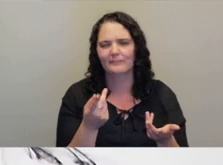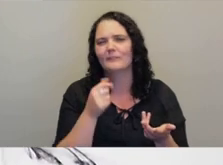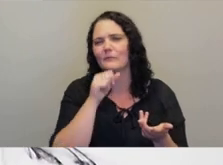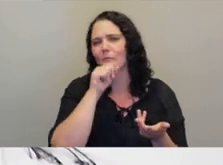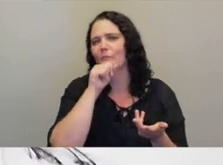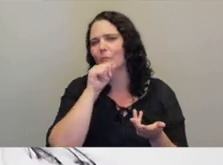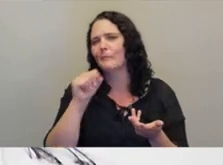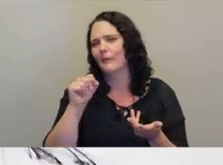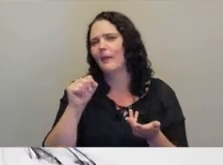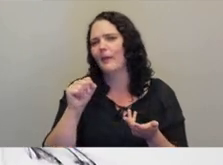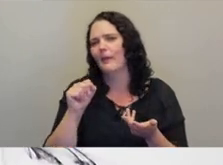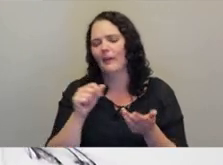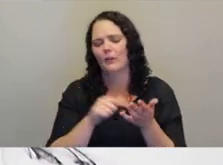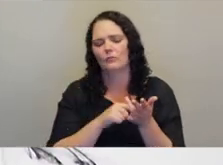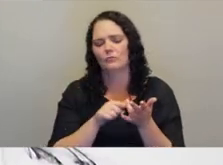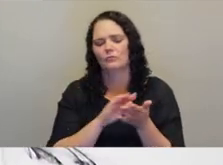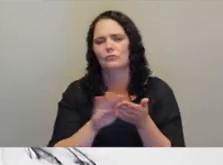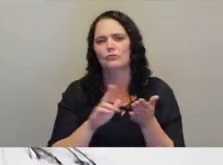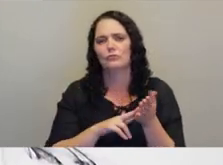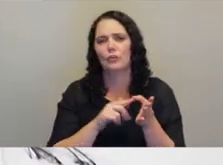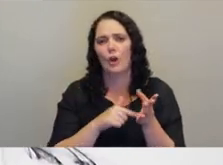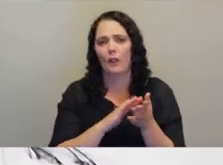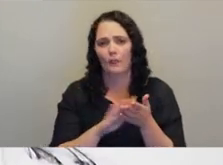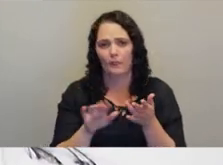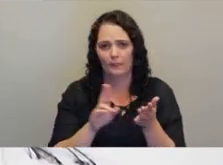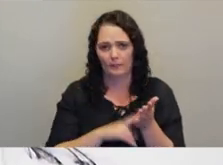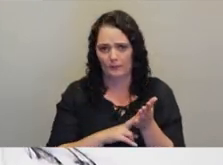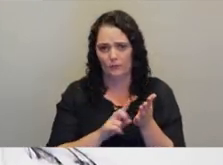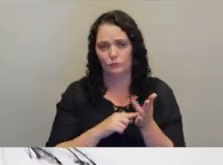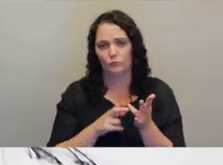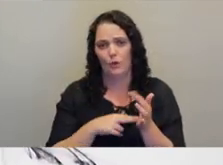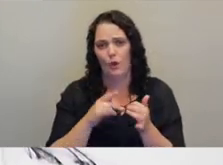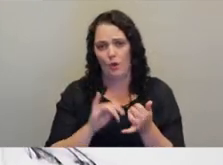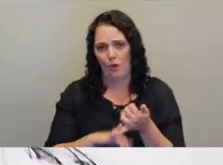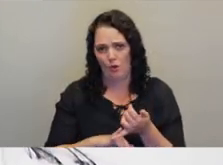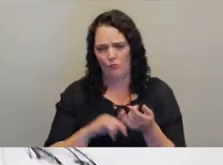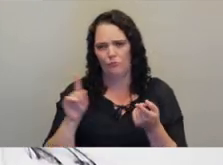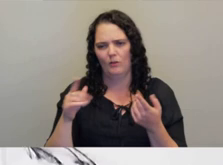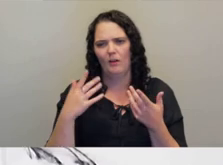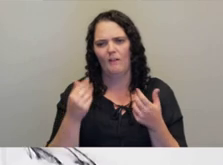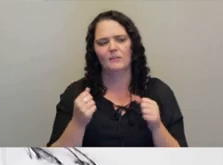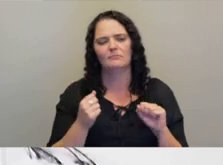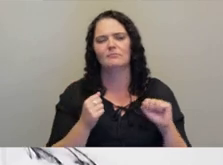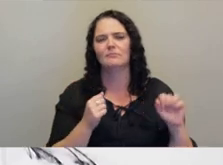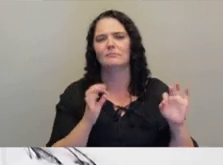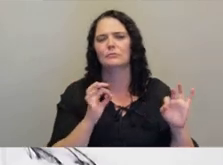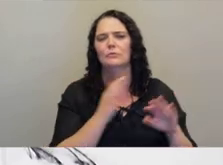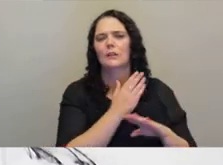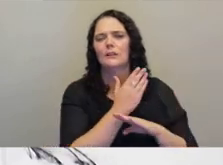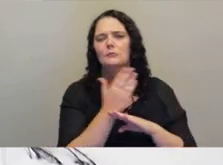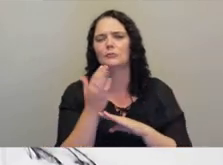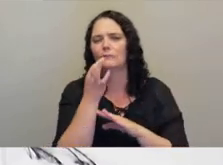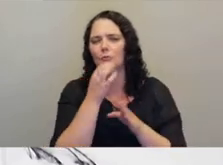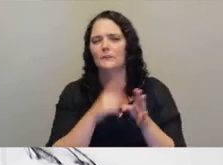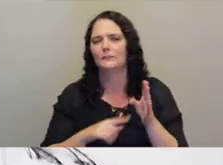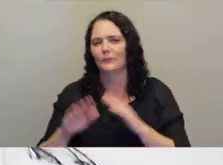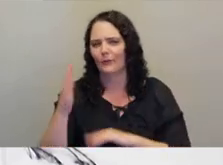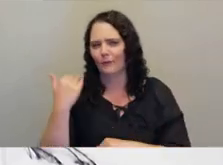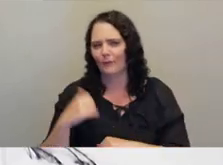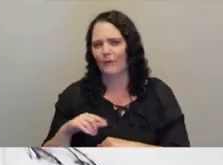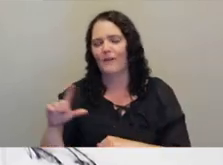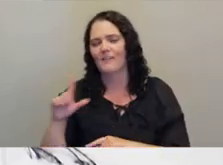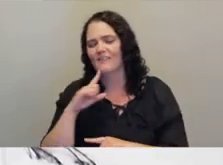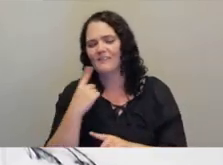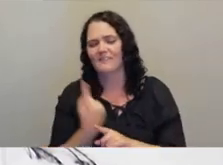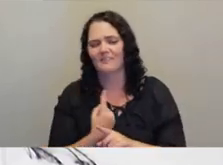named Jonathan Jones, when reviewing a Boucher exhibition just a couple of years ago, referred to his